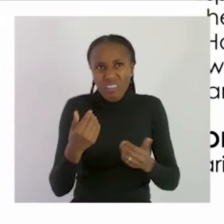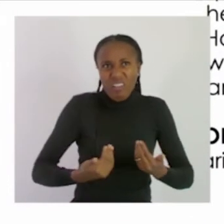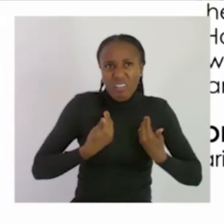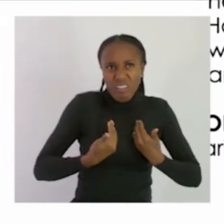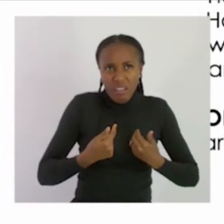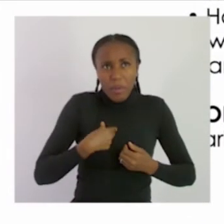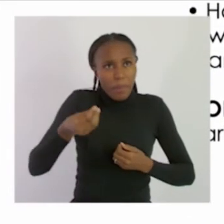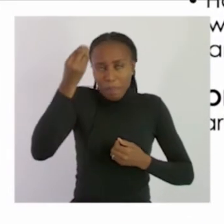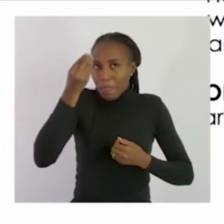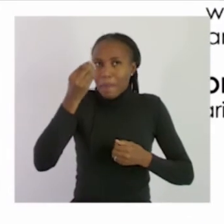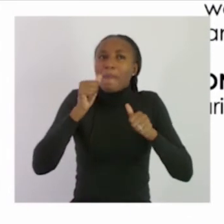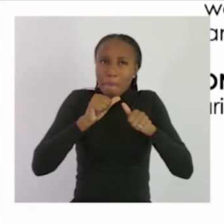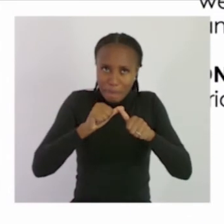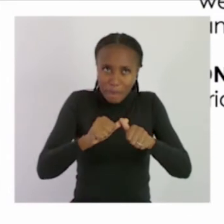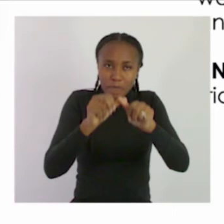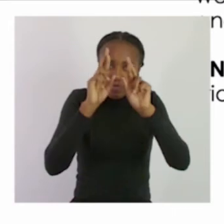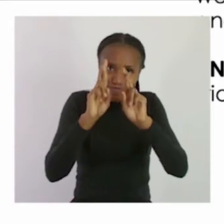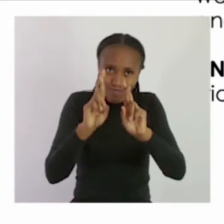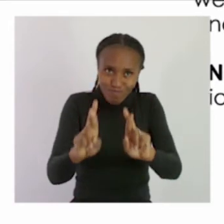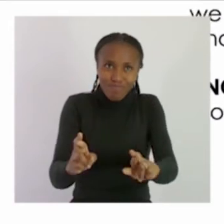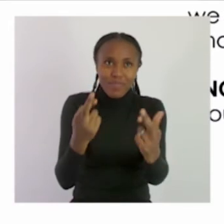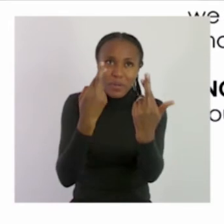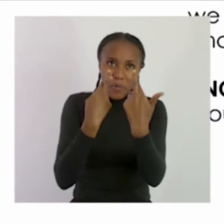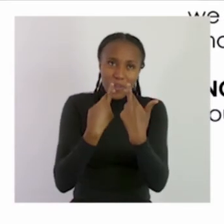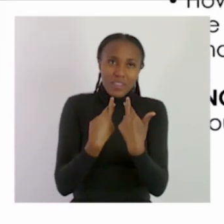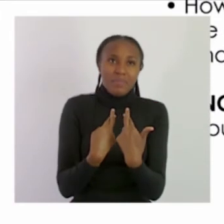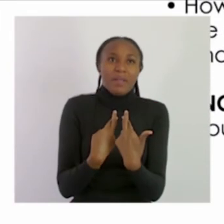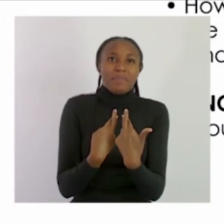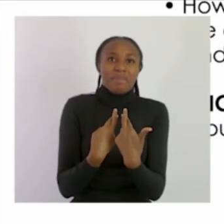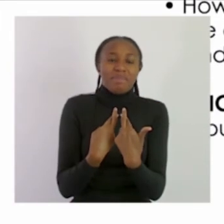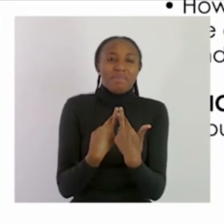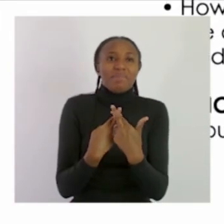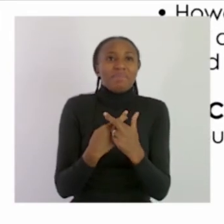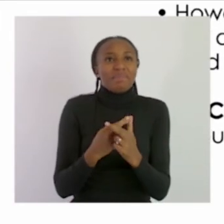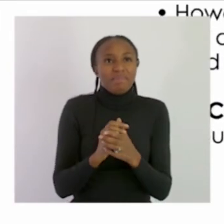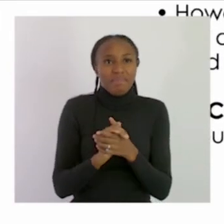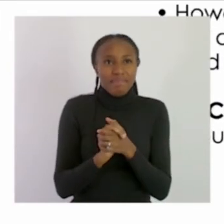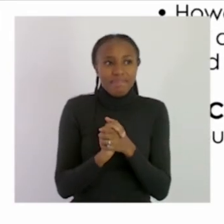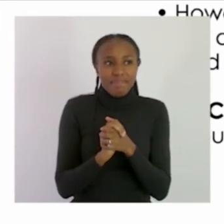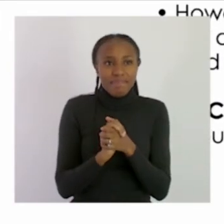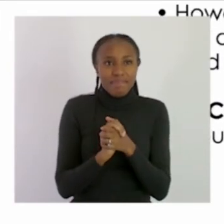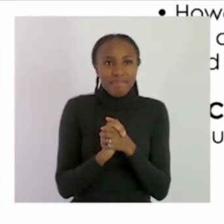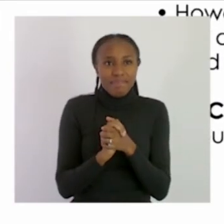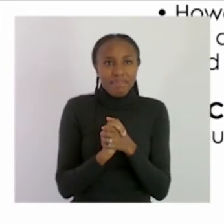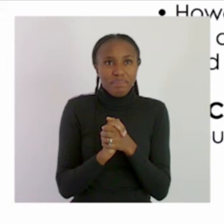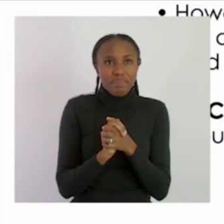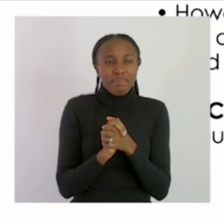how slow somebody grows. You have to treat that person as much as you want to be